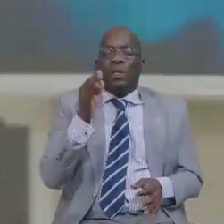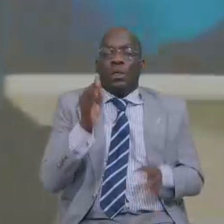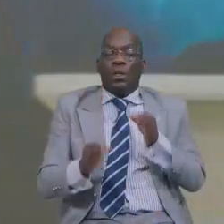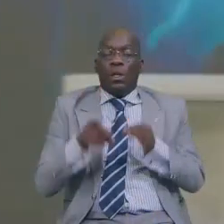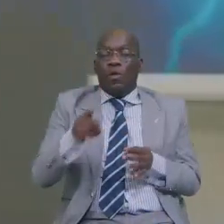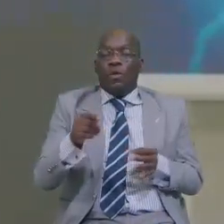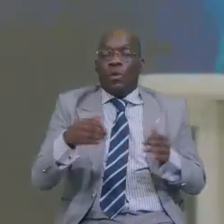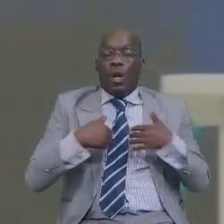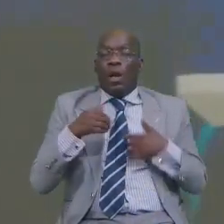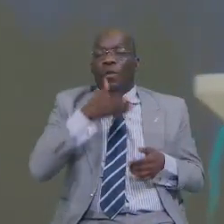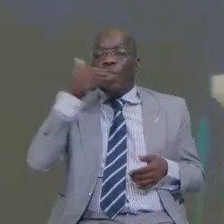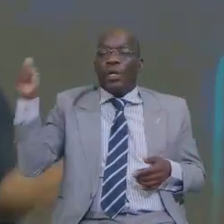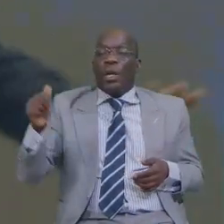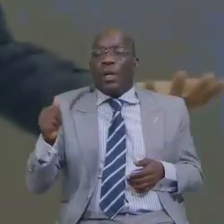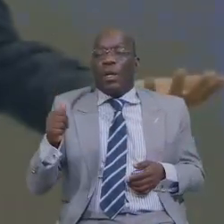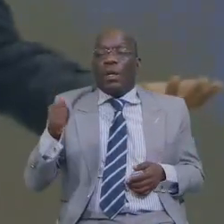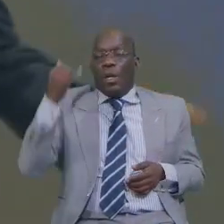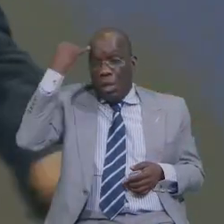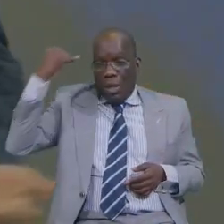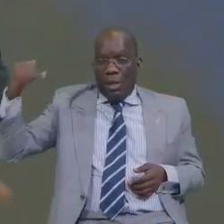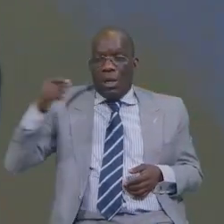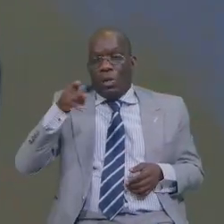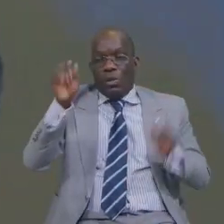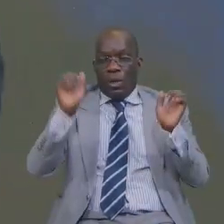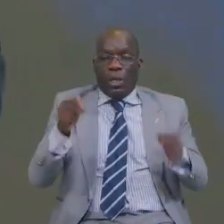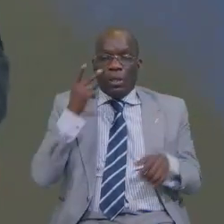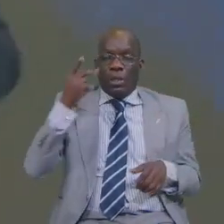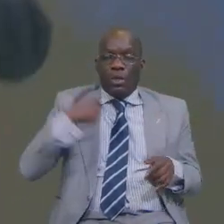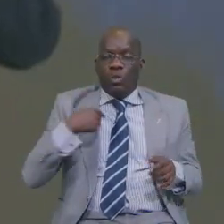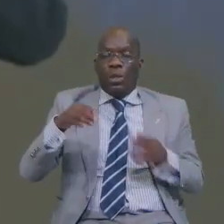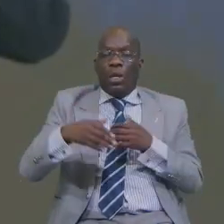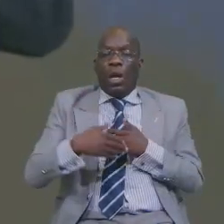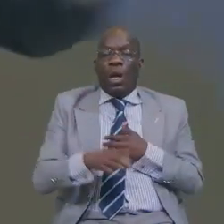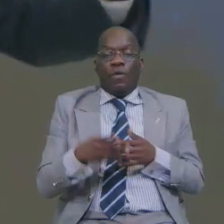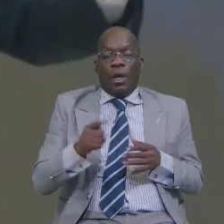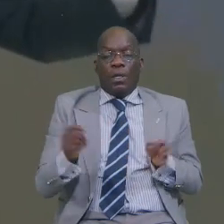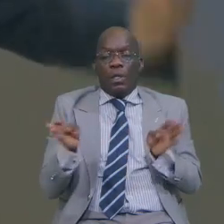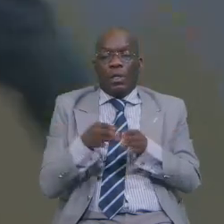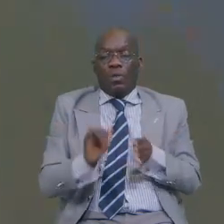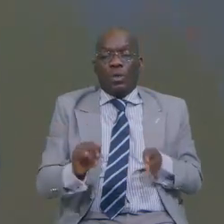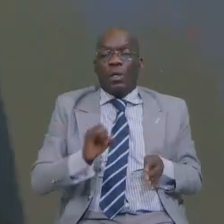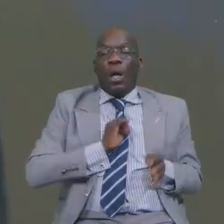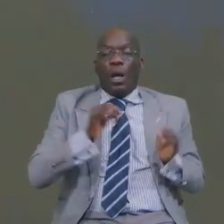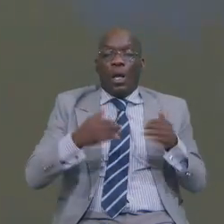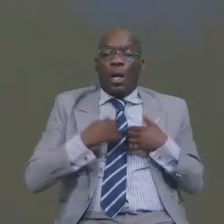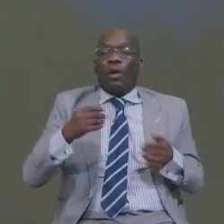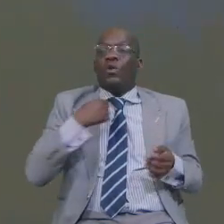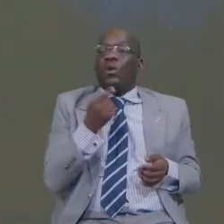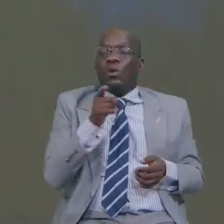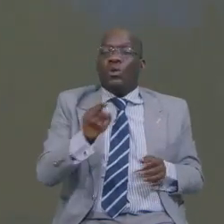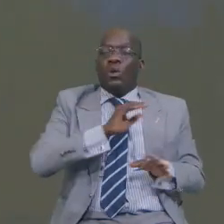idea, you can see me at the end of the meeting. But I've told you all that I